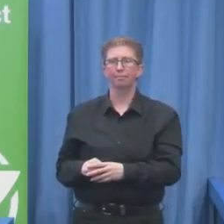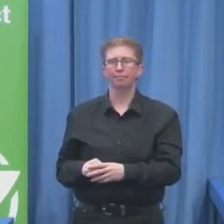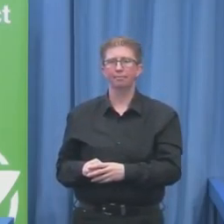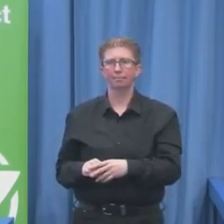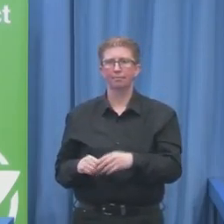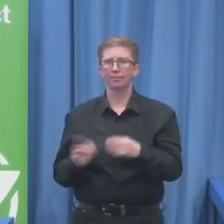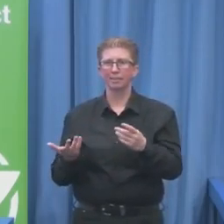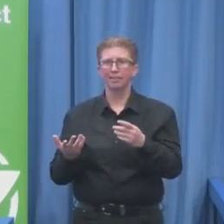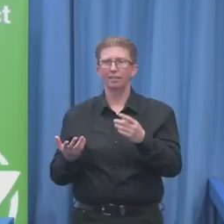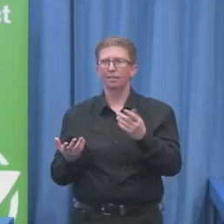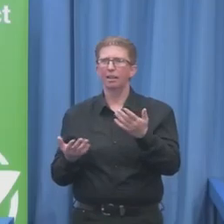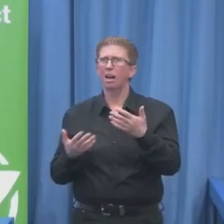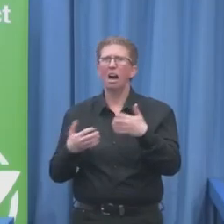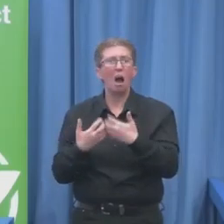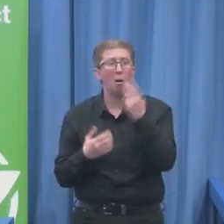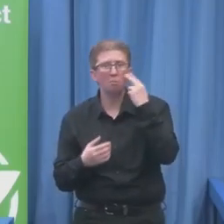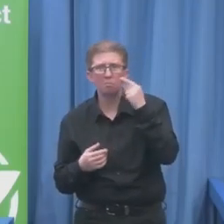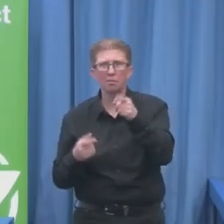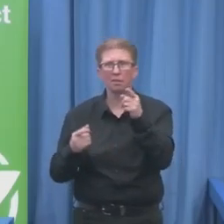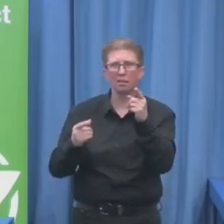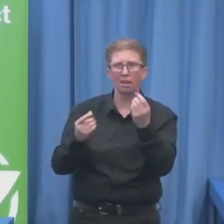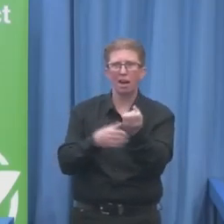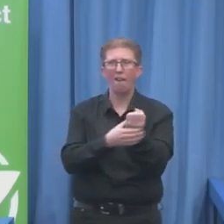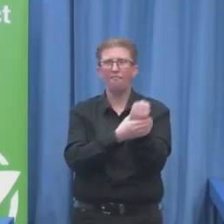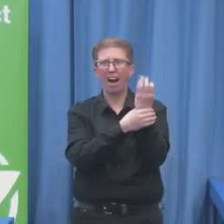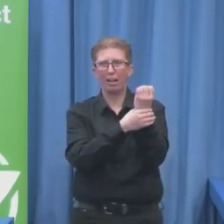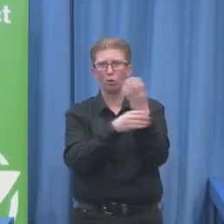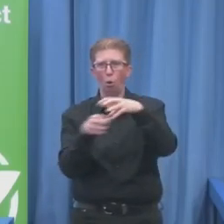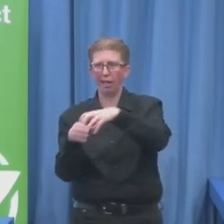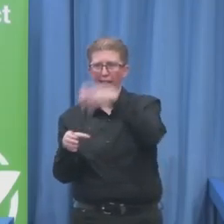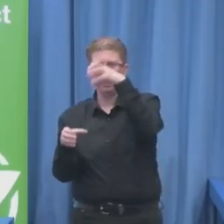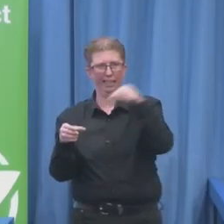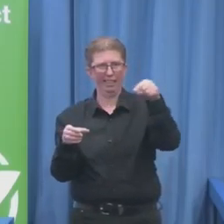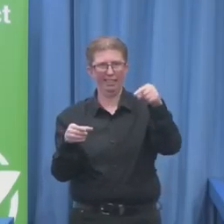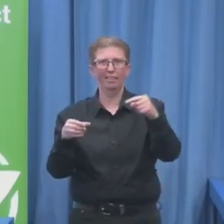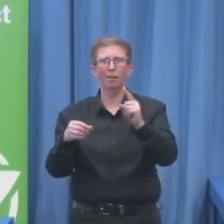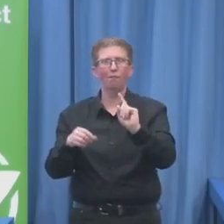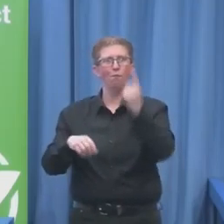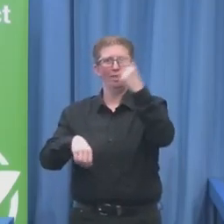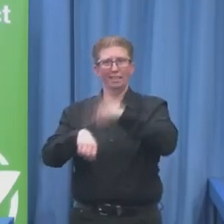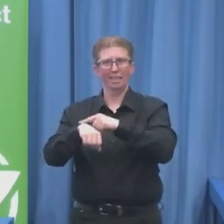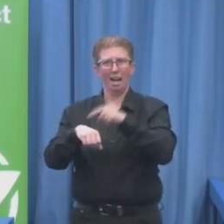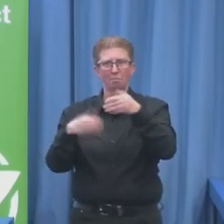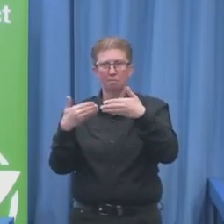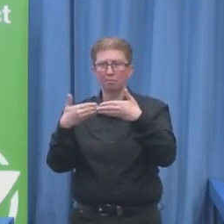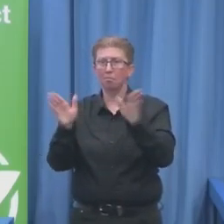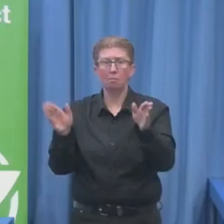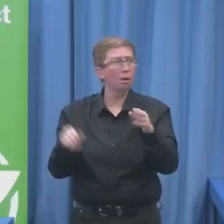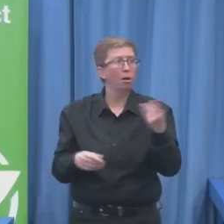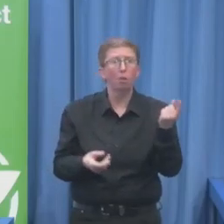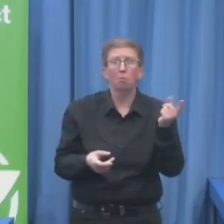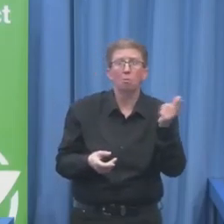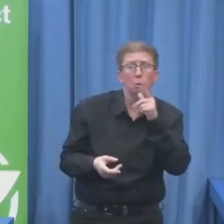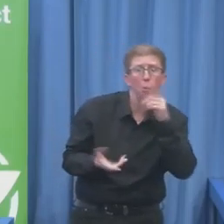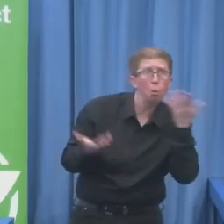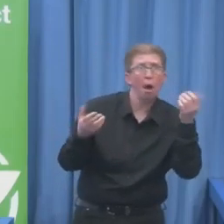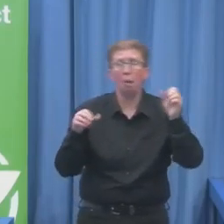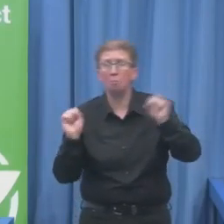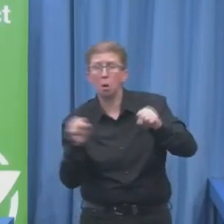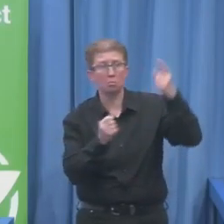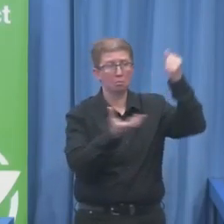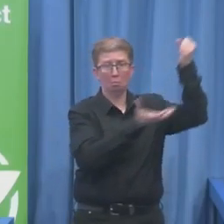thing. From where did you find the capital? Did you find a grant or incentives from government or